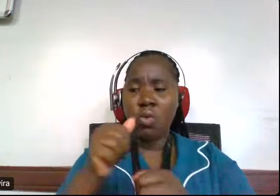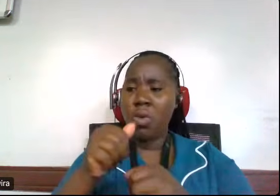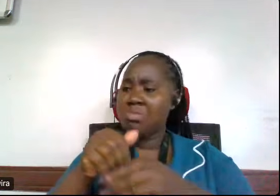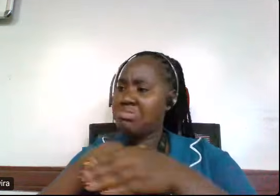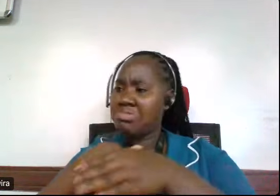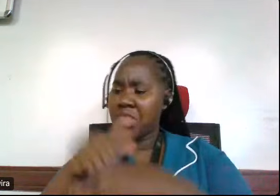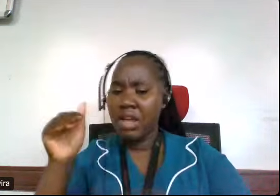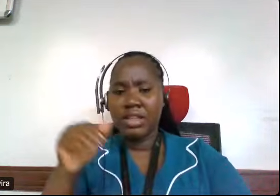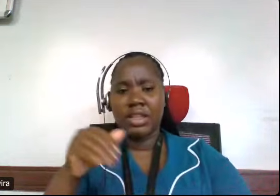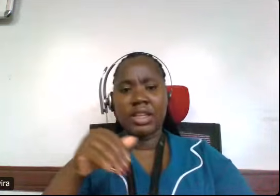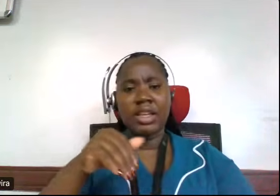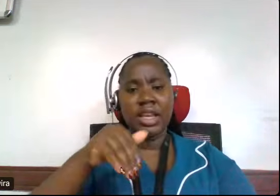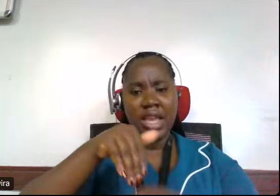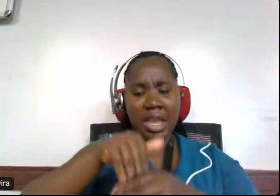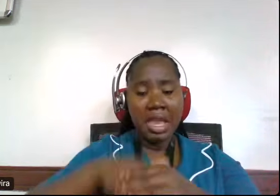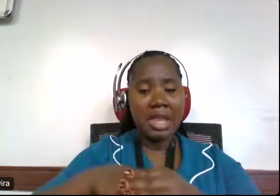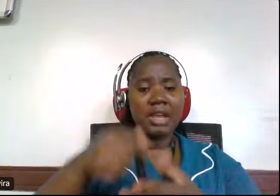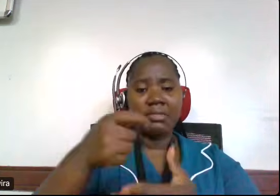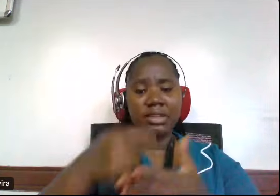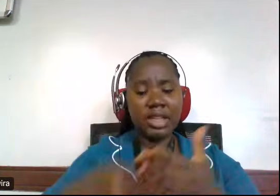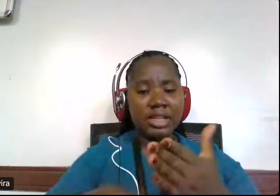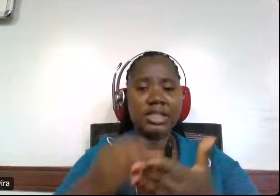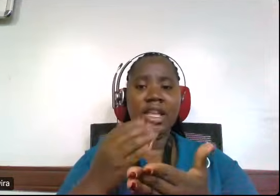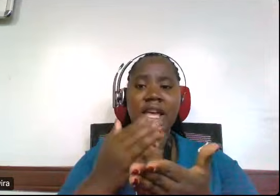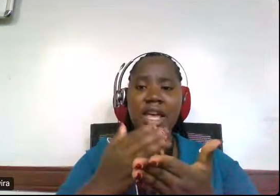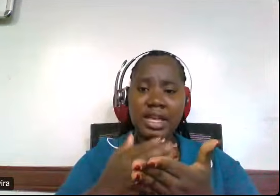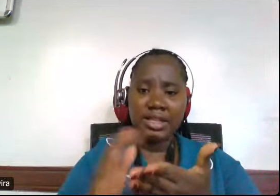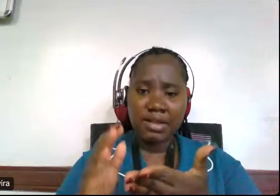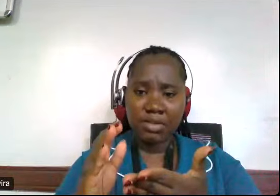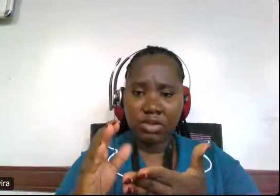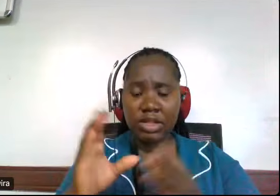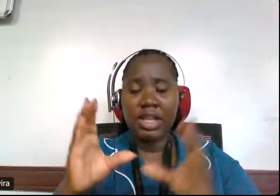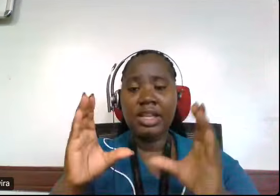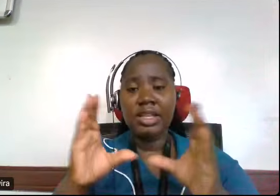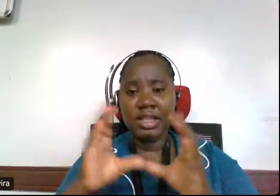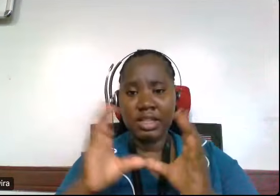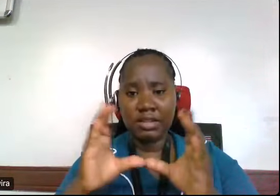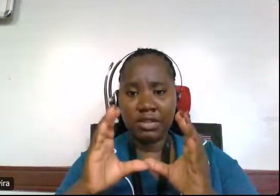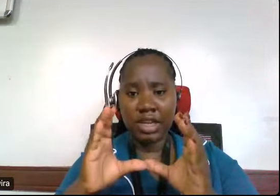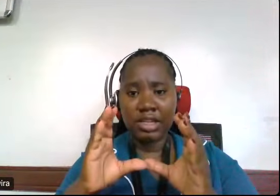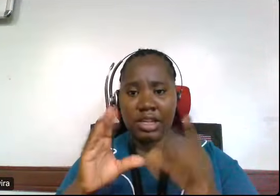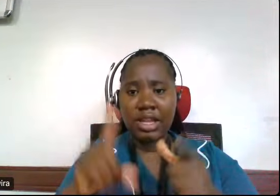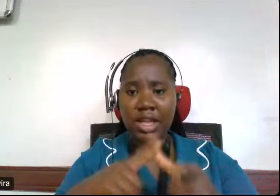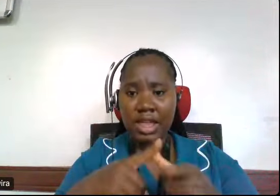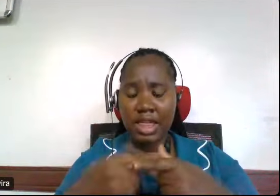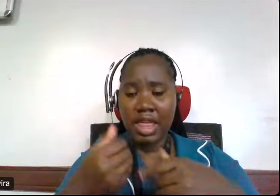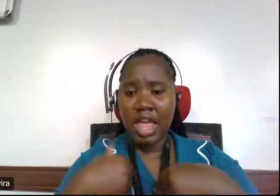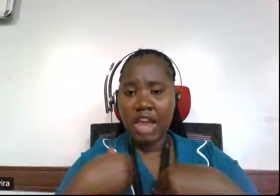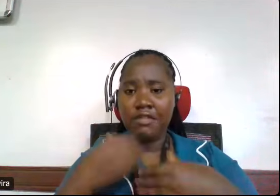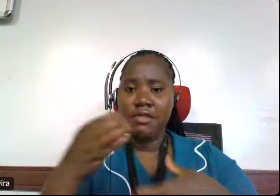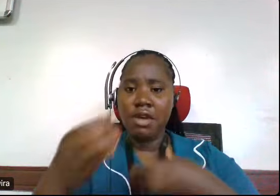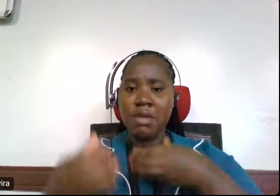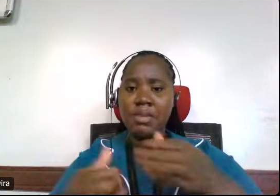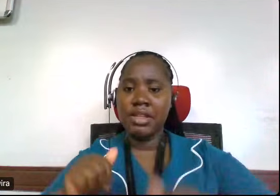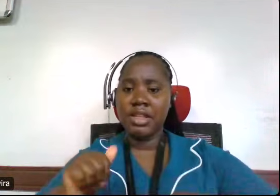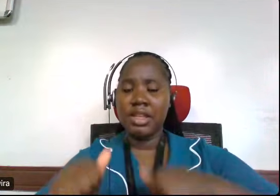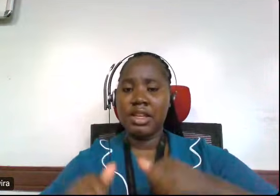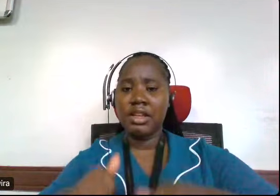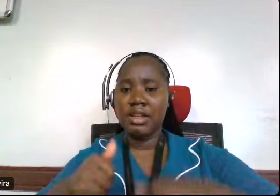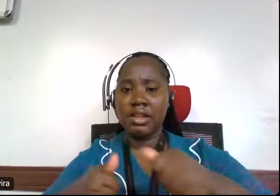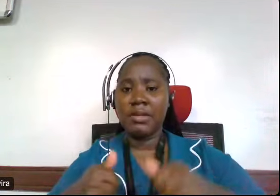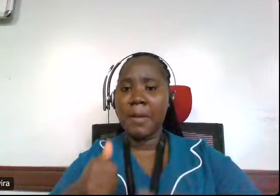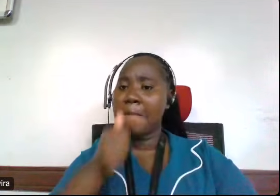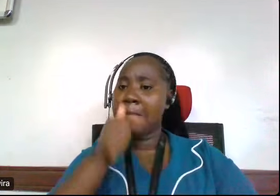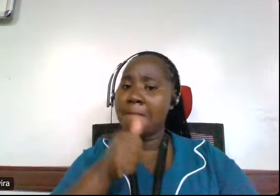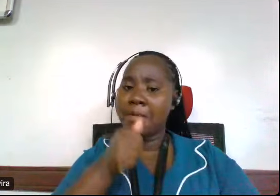income tax exemption certificate, and however, they have certain commercial activities. For example, they have a private